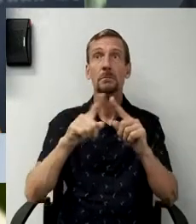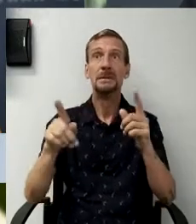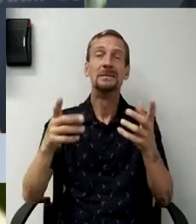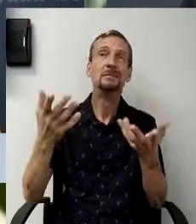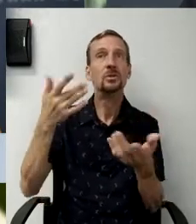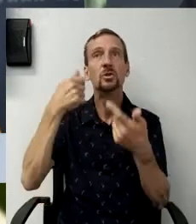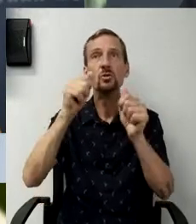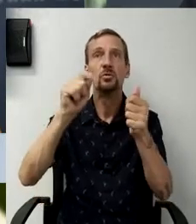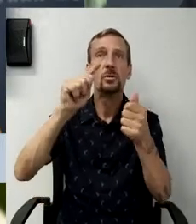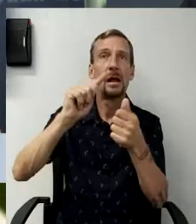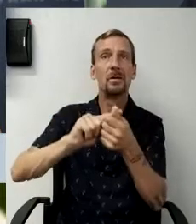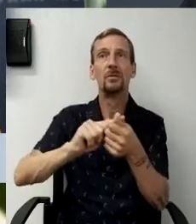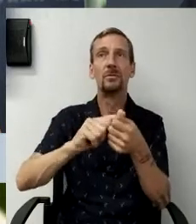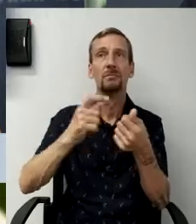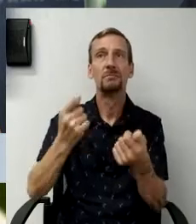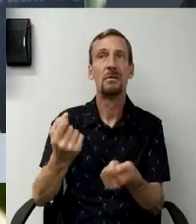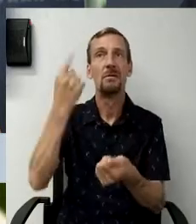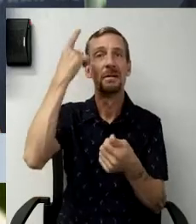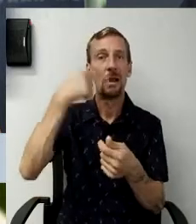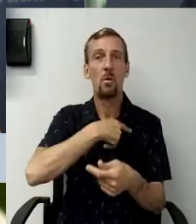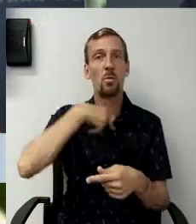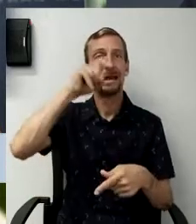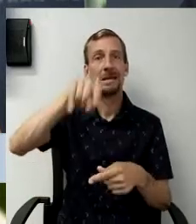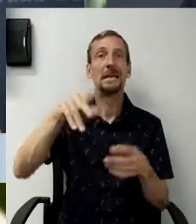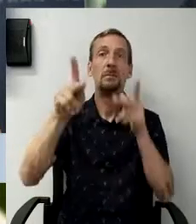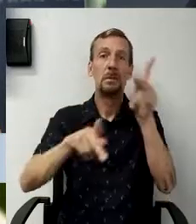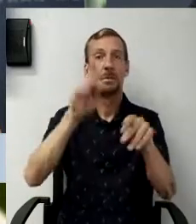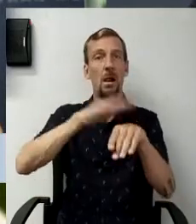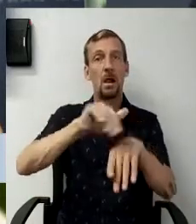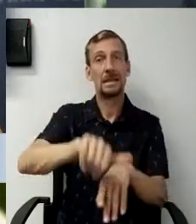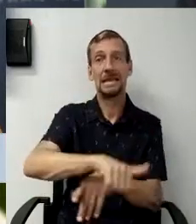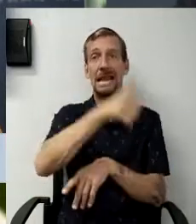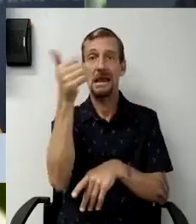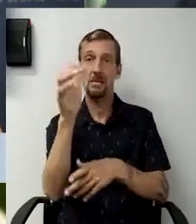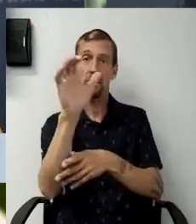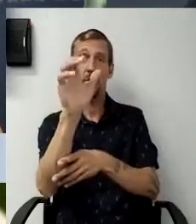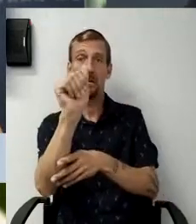for acute patients on the other campuses.